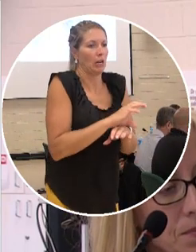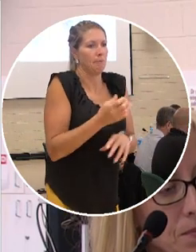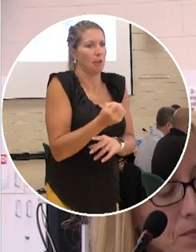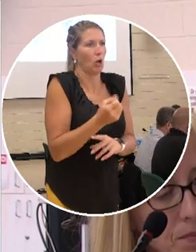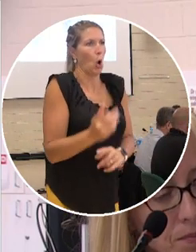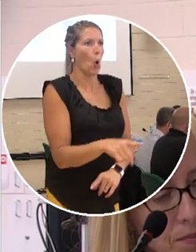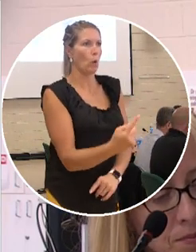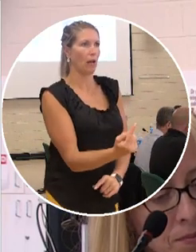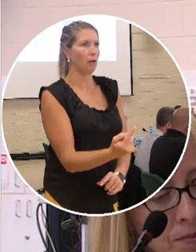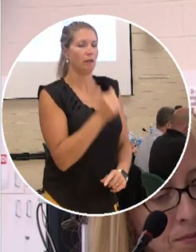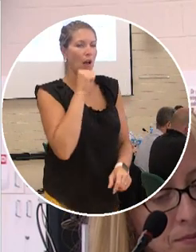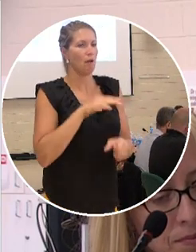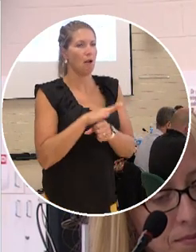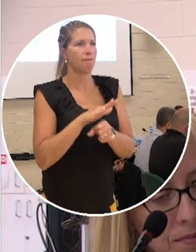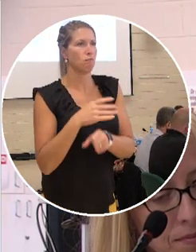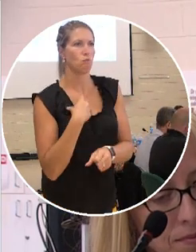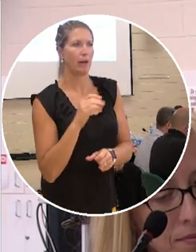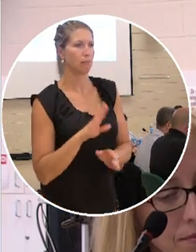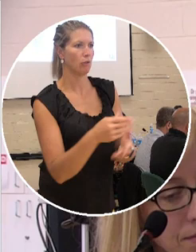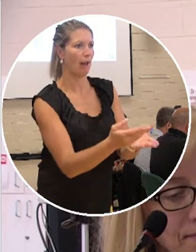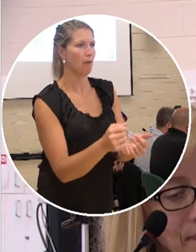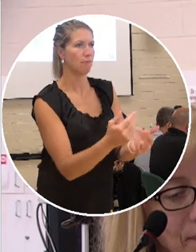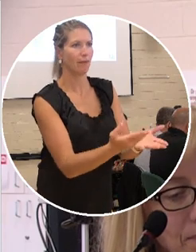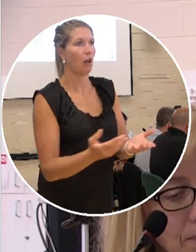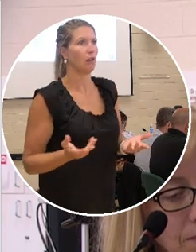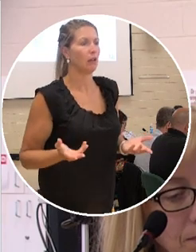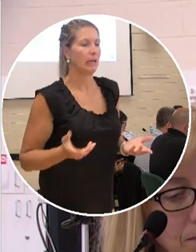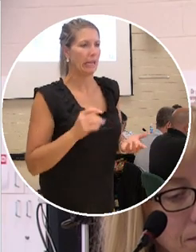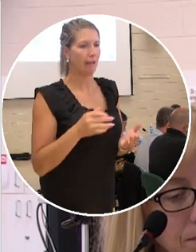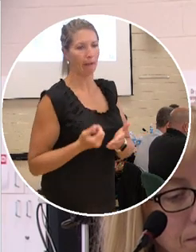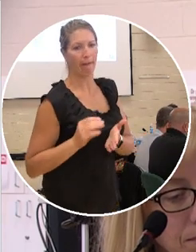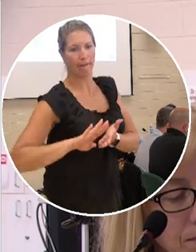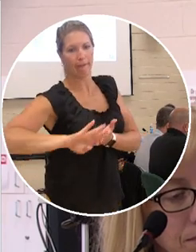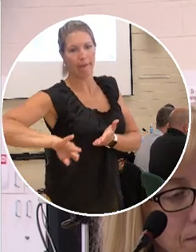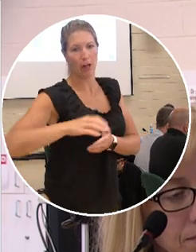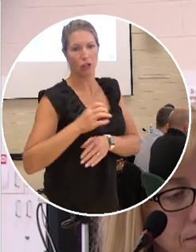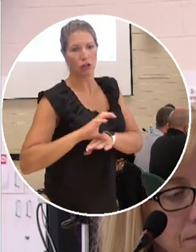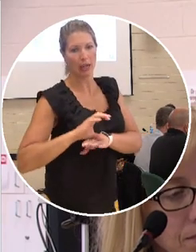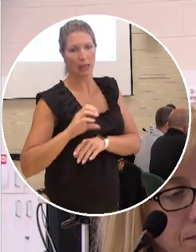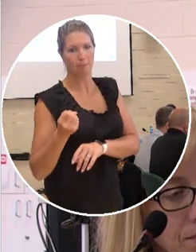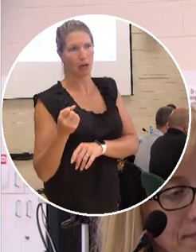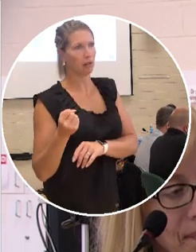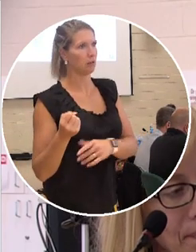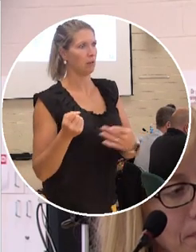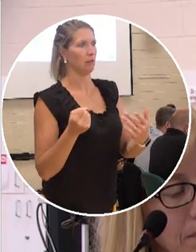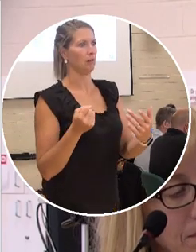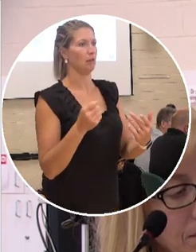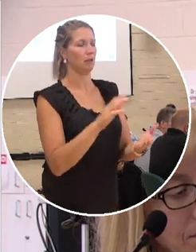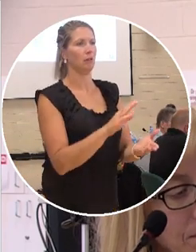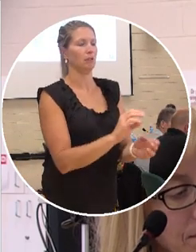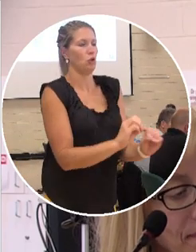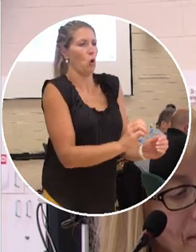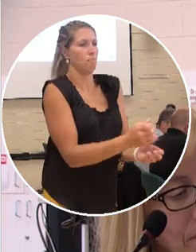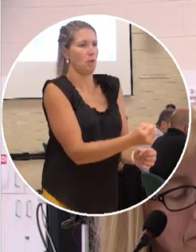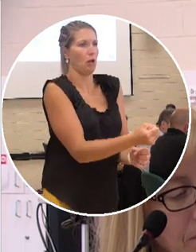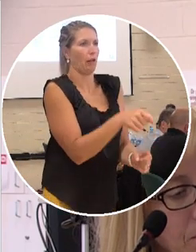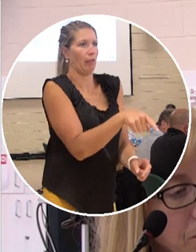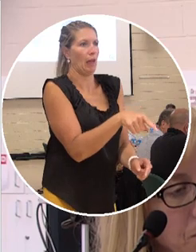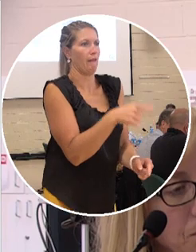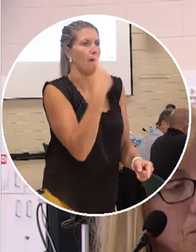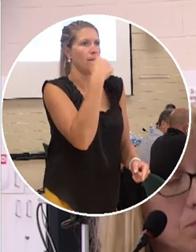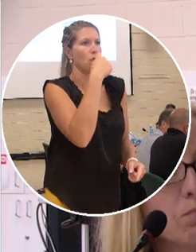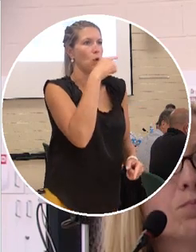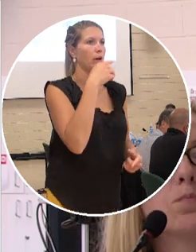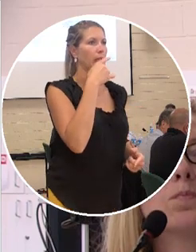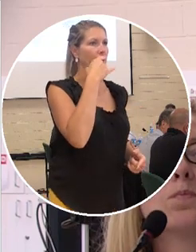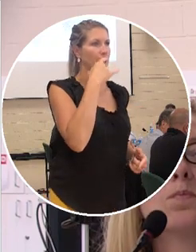wouldn't be enough going to allow for that. So like I said, currently chocolate milk accounts for 72% of the